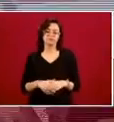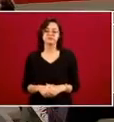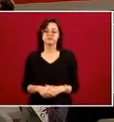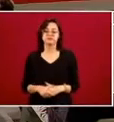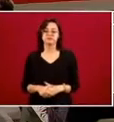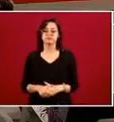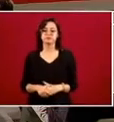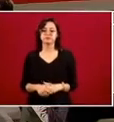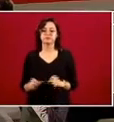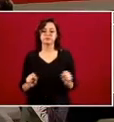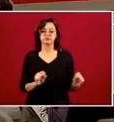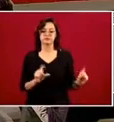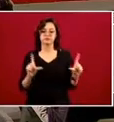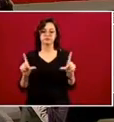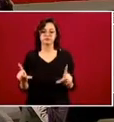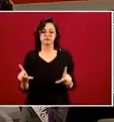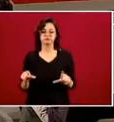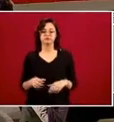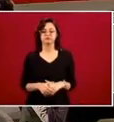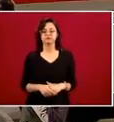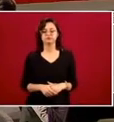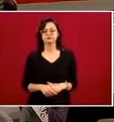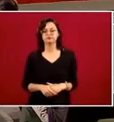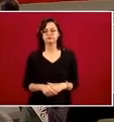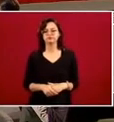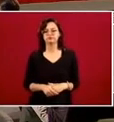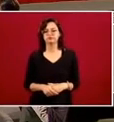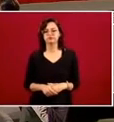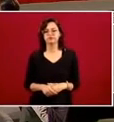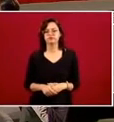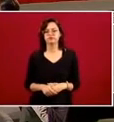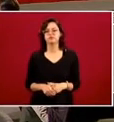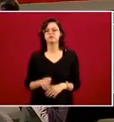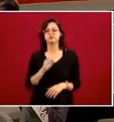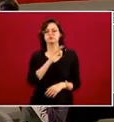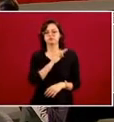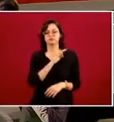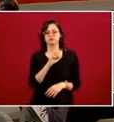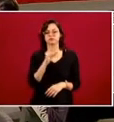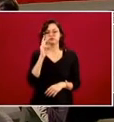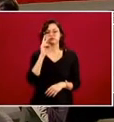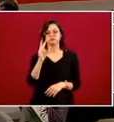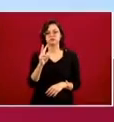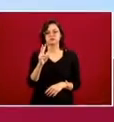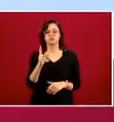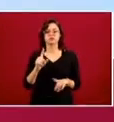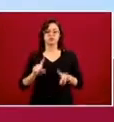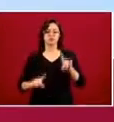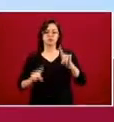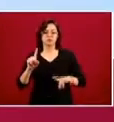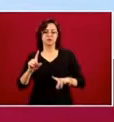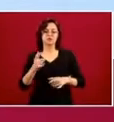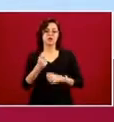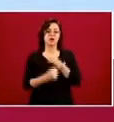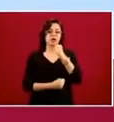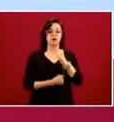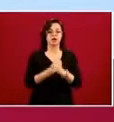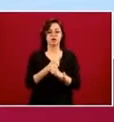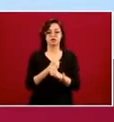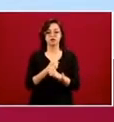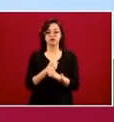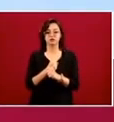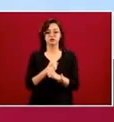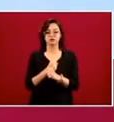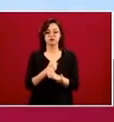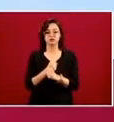that are related to these metabolic conditions. Now, in this chart, we can see the difference